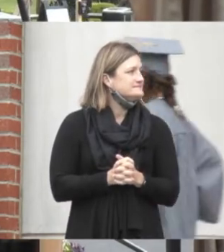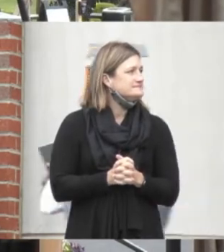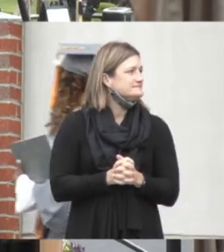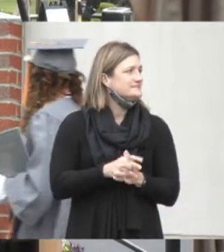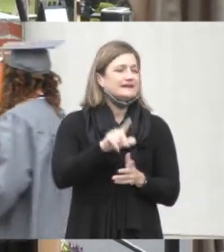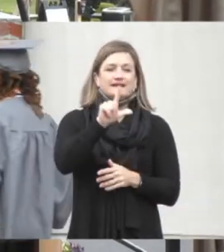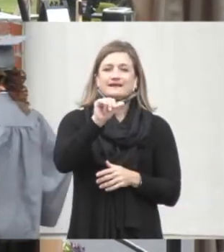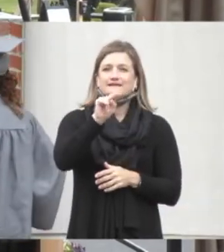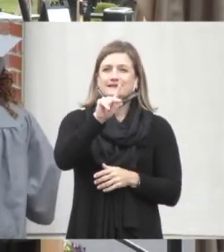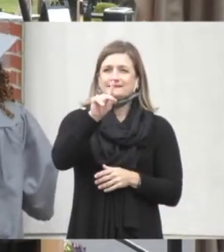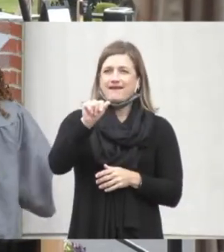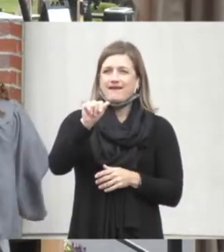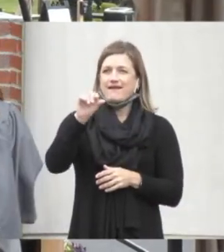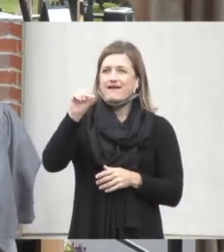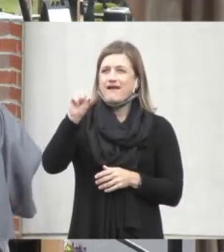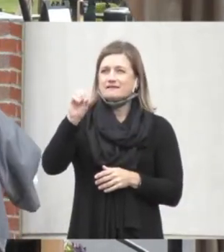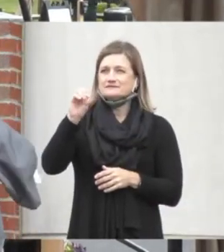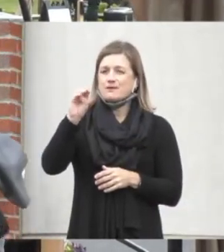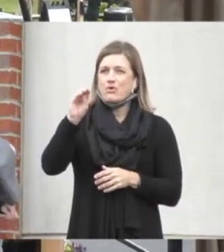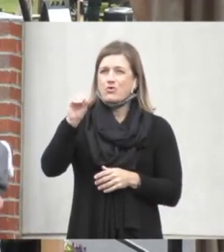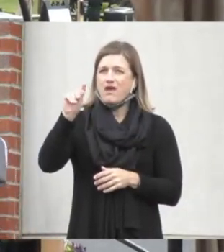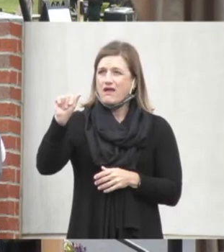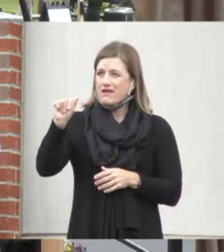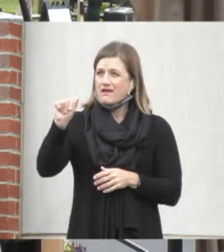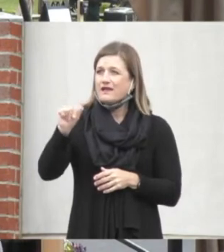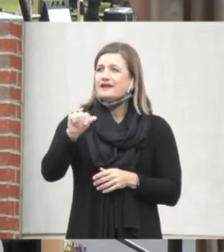Hilda Asamoah, GED.